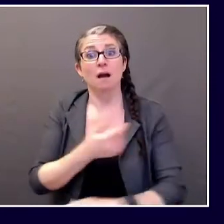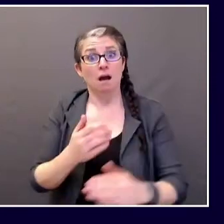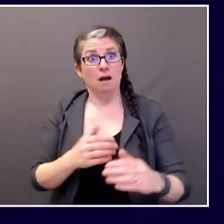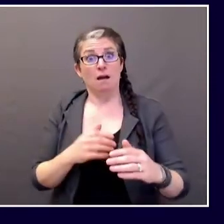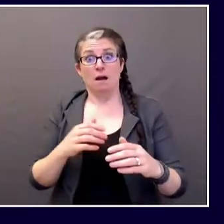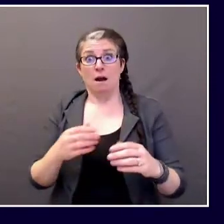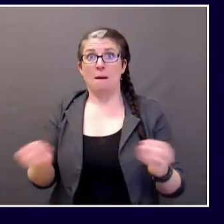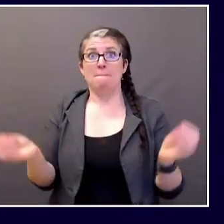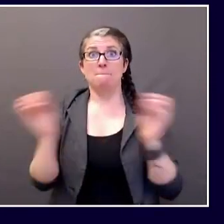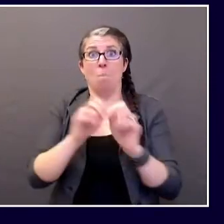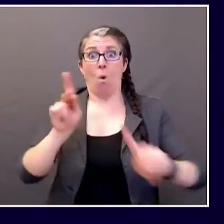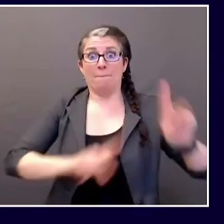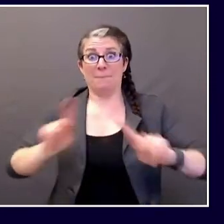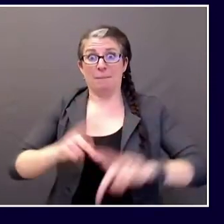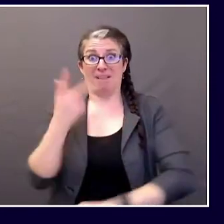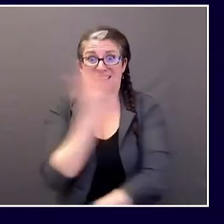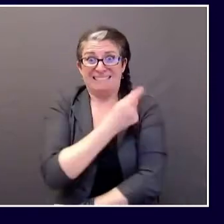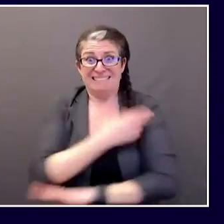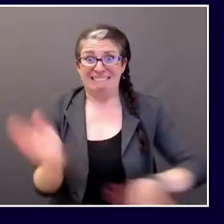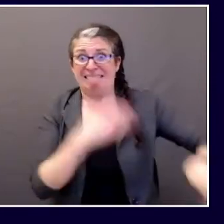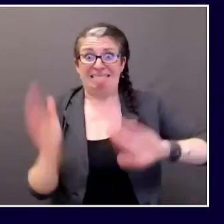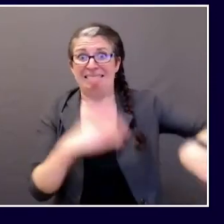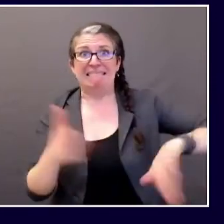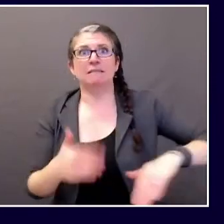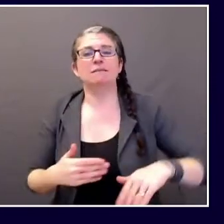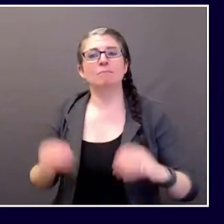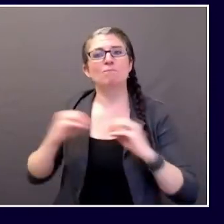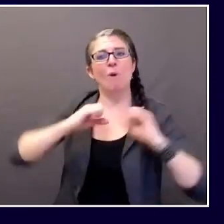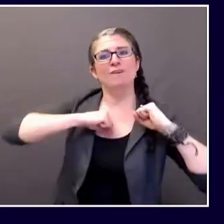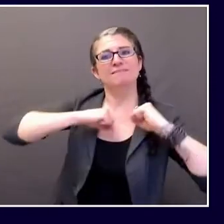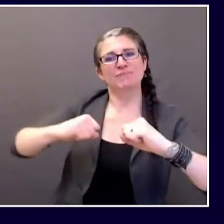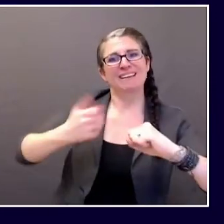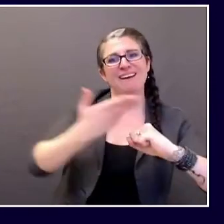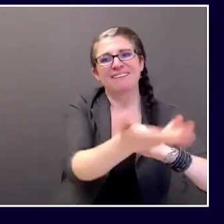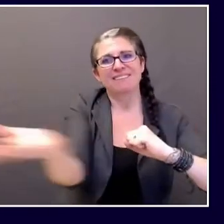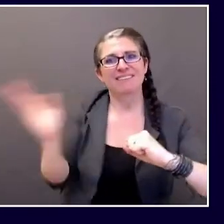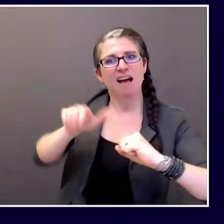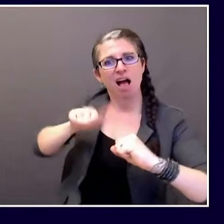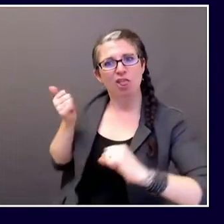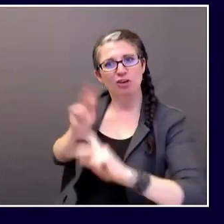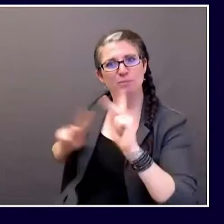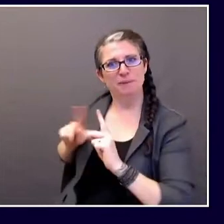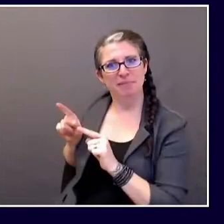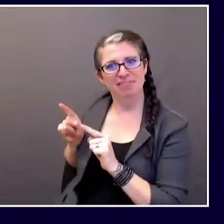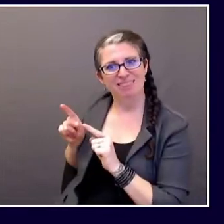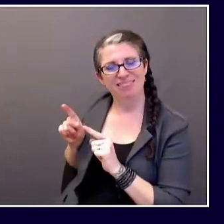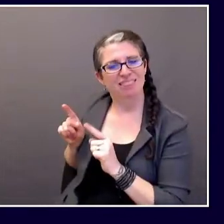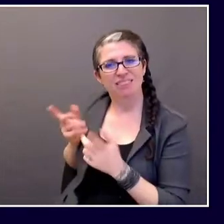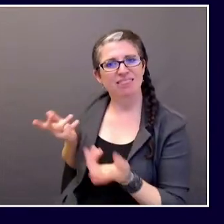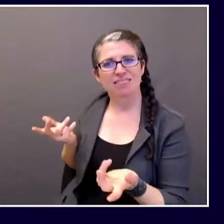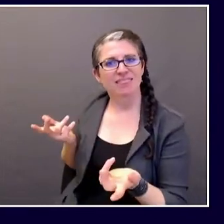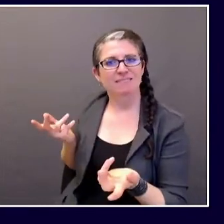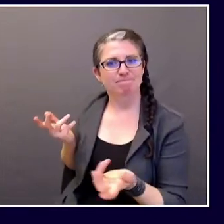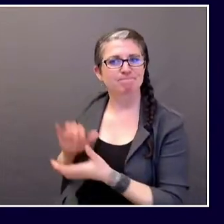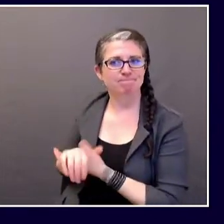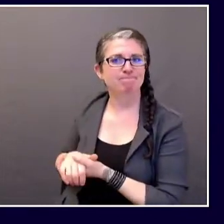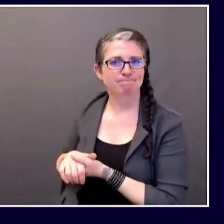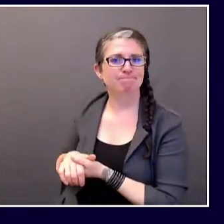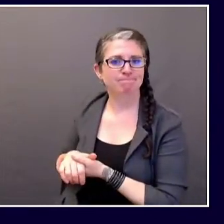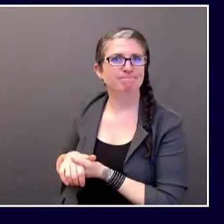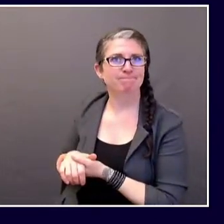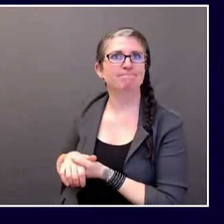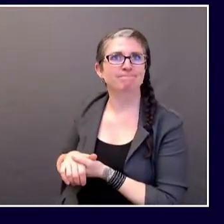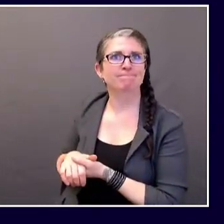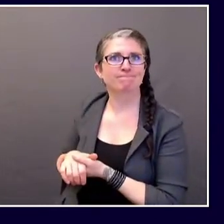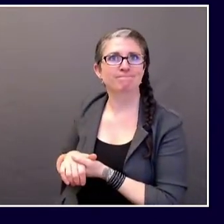level immunity. So the more folks that we can vaccinate and tamp down the levels of the disease, the safer all of us will be,